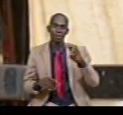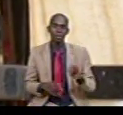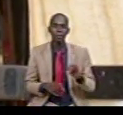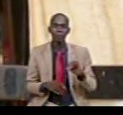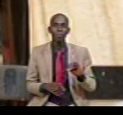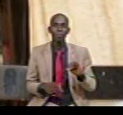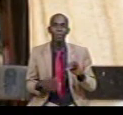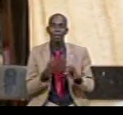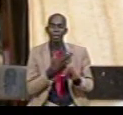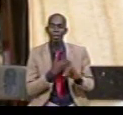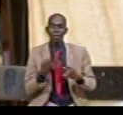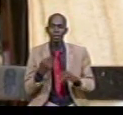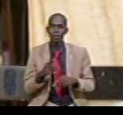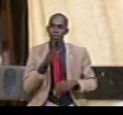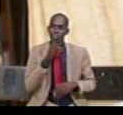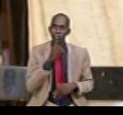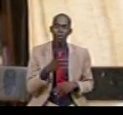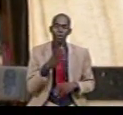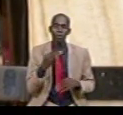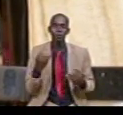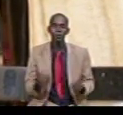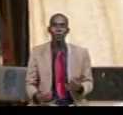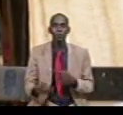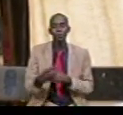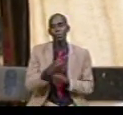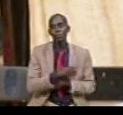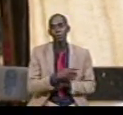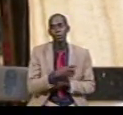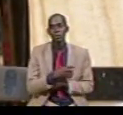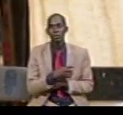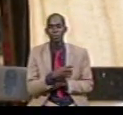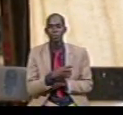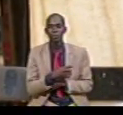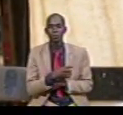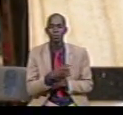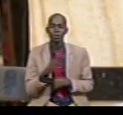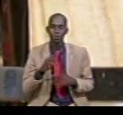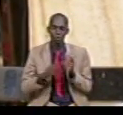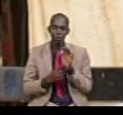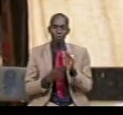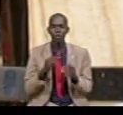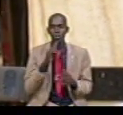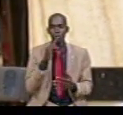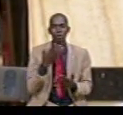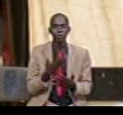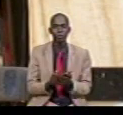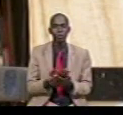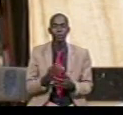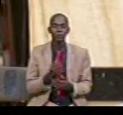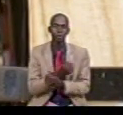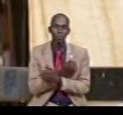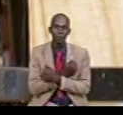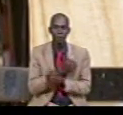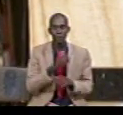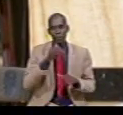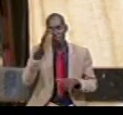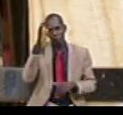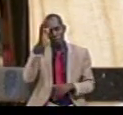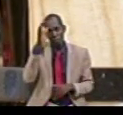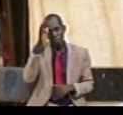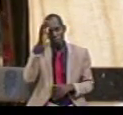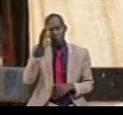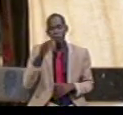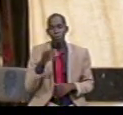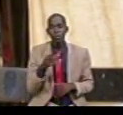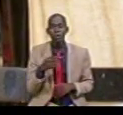and the reality of this day attest to this fact. Dear Father, through your child's